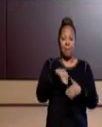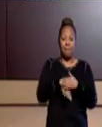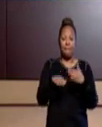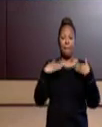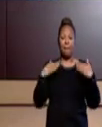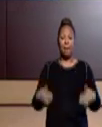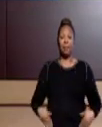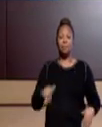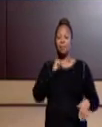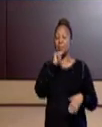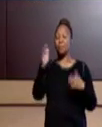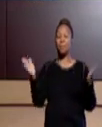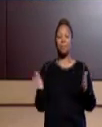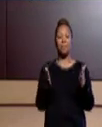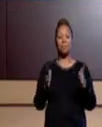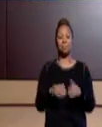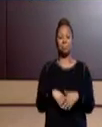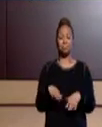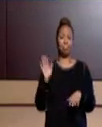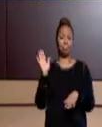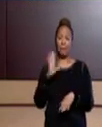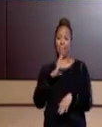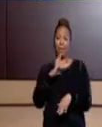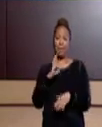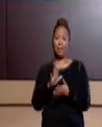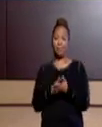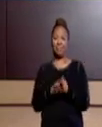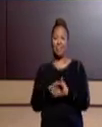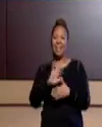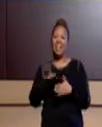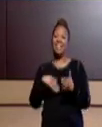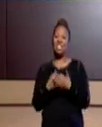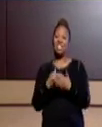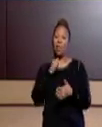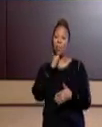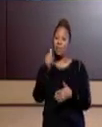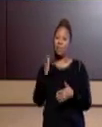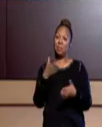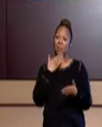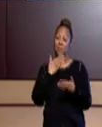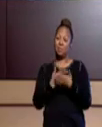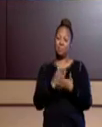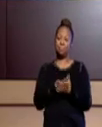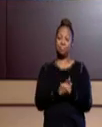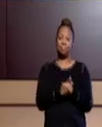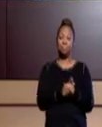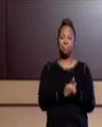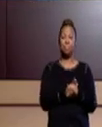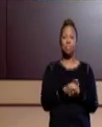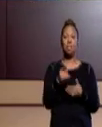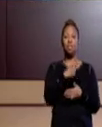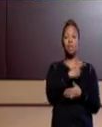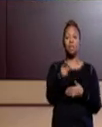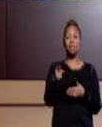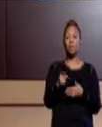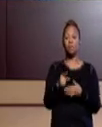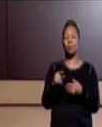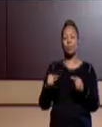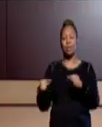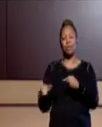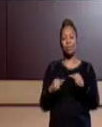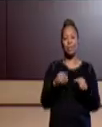so I didn't wasn't motivated. I was like, I'm good until I wasn't good. So you weren't good. All right. So for those of y'all that are struggling